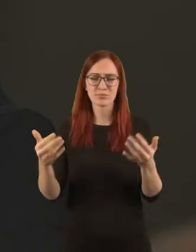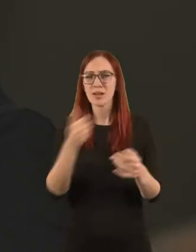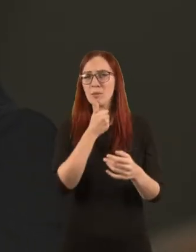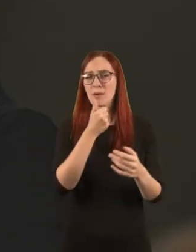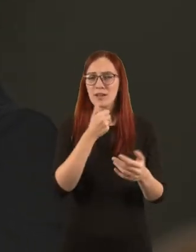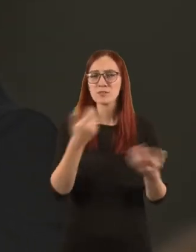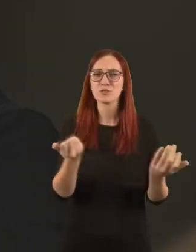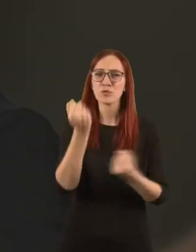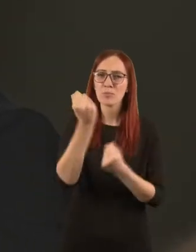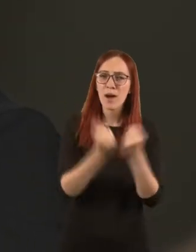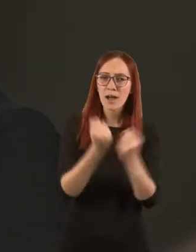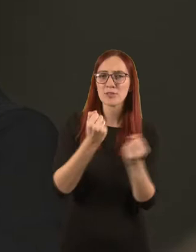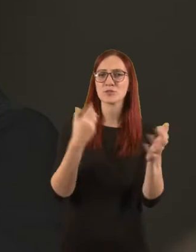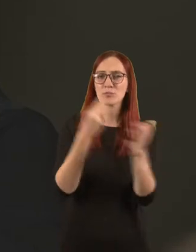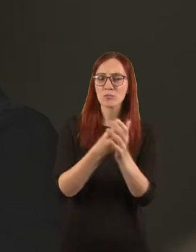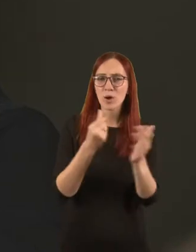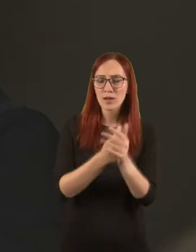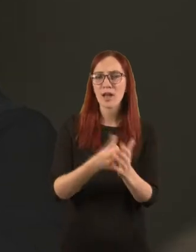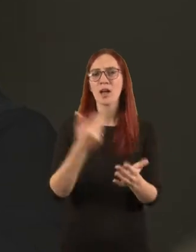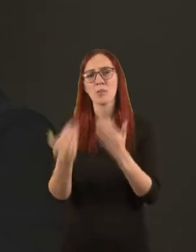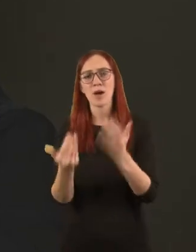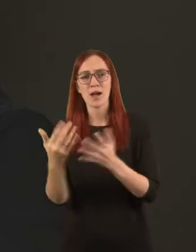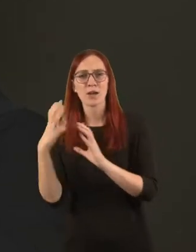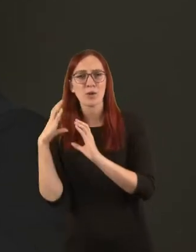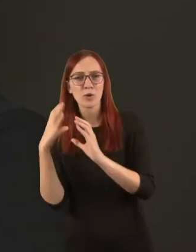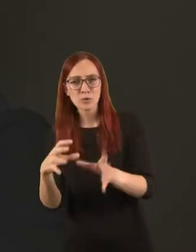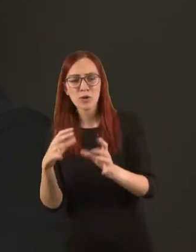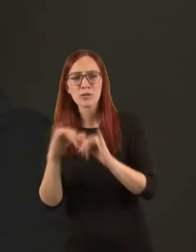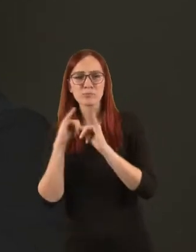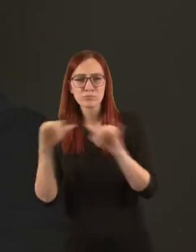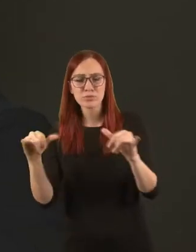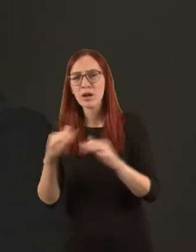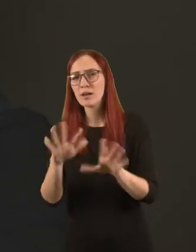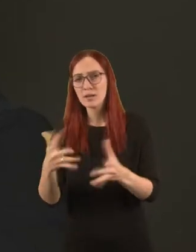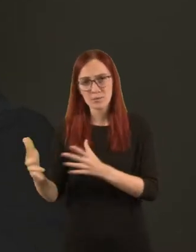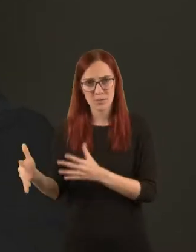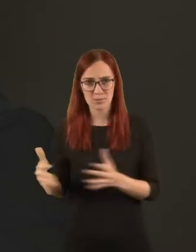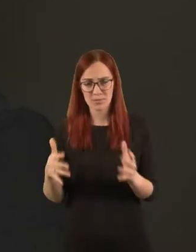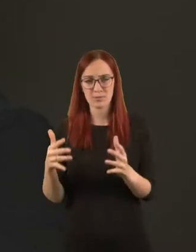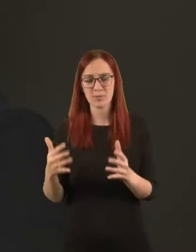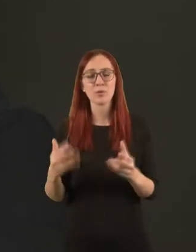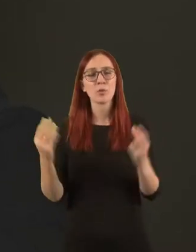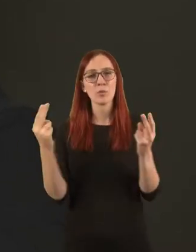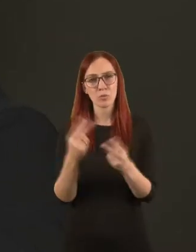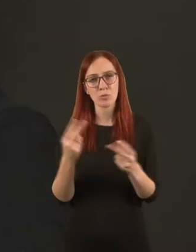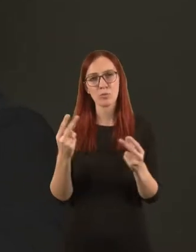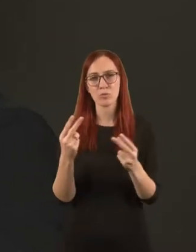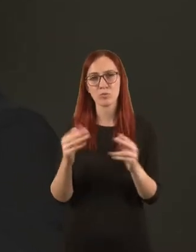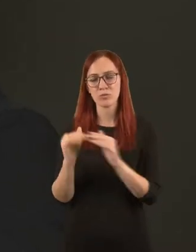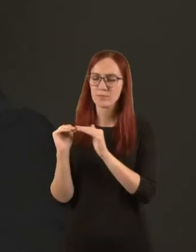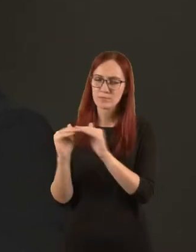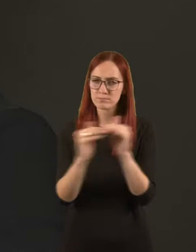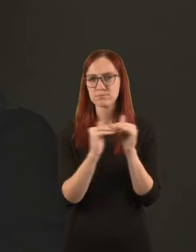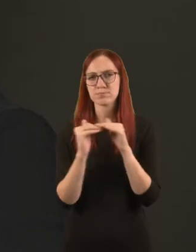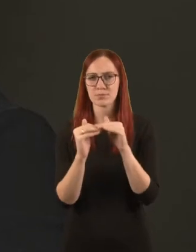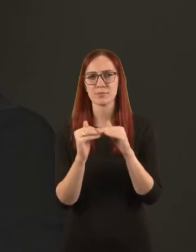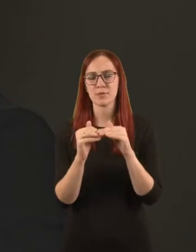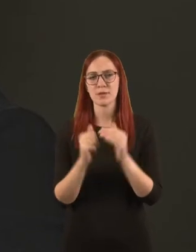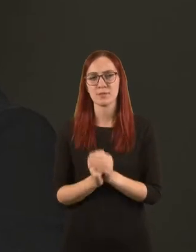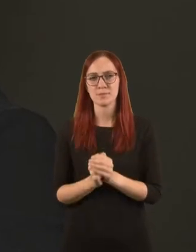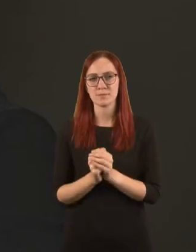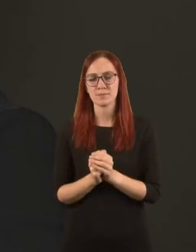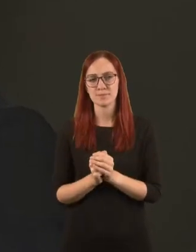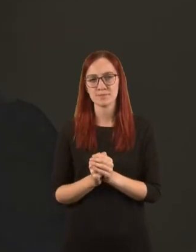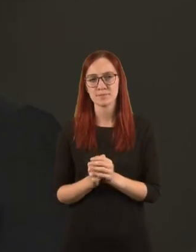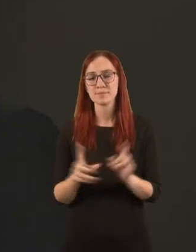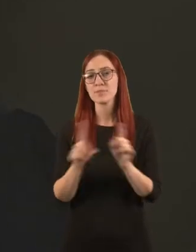electrical vehicles or taxes on roads or development of public transport infrastructure.